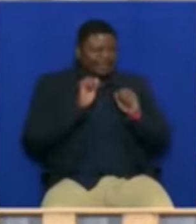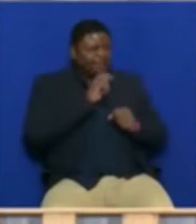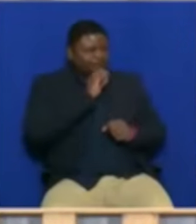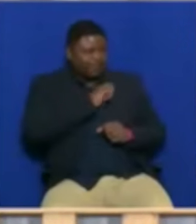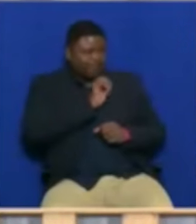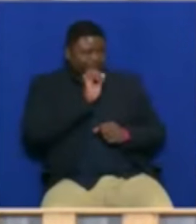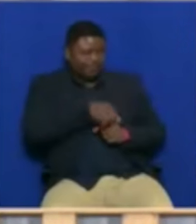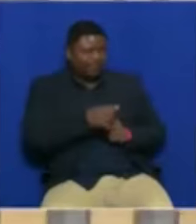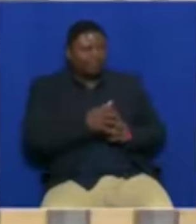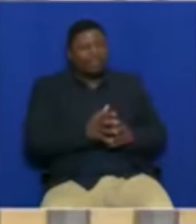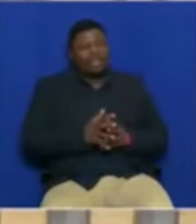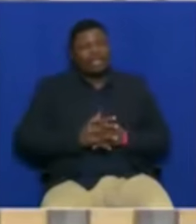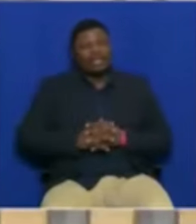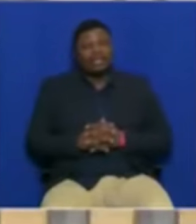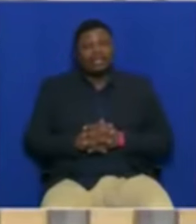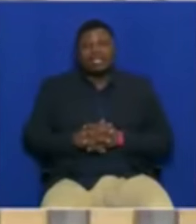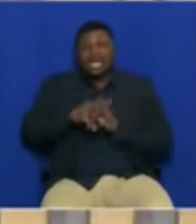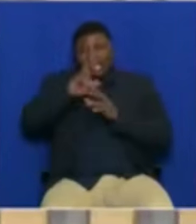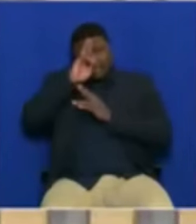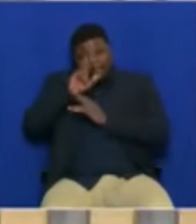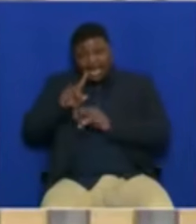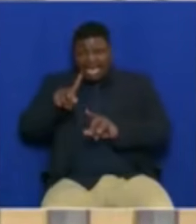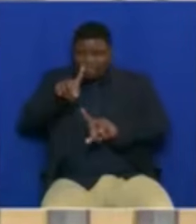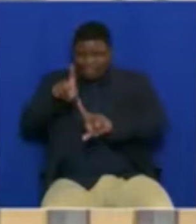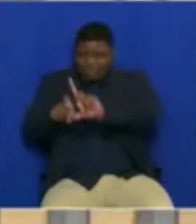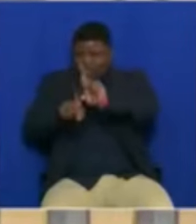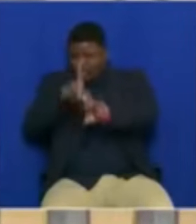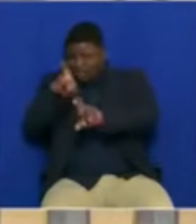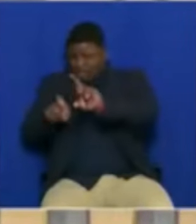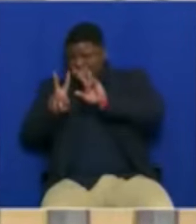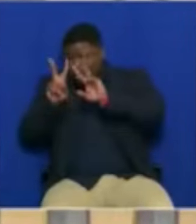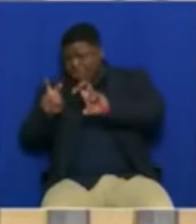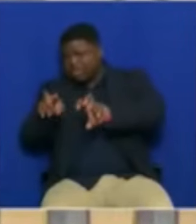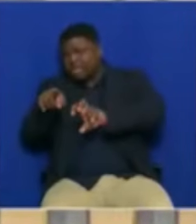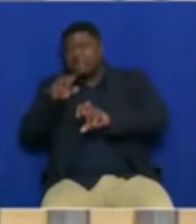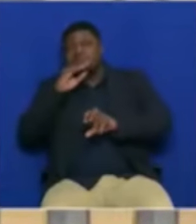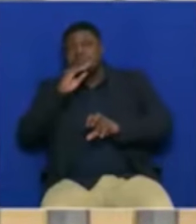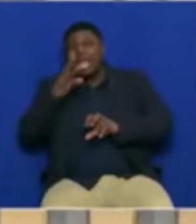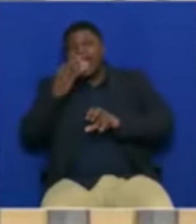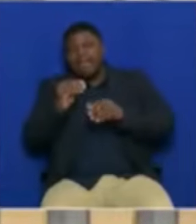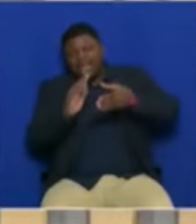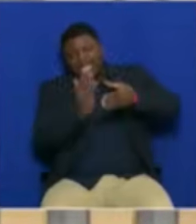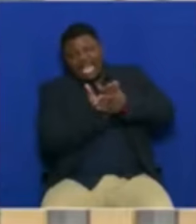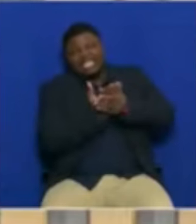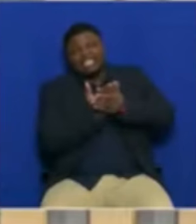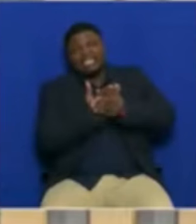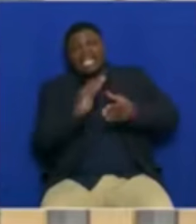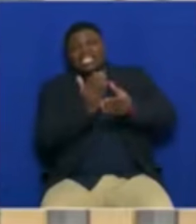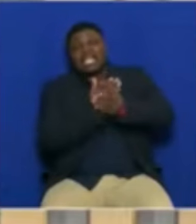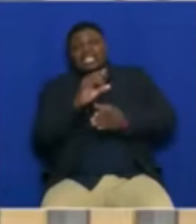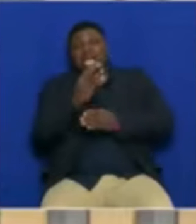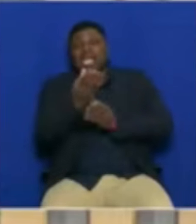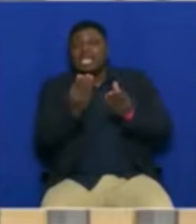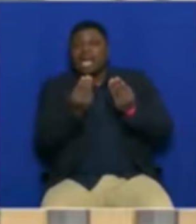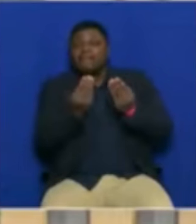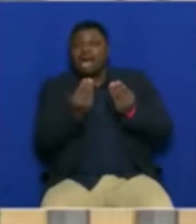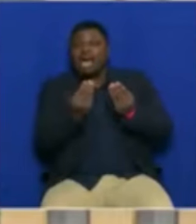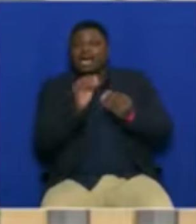inquiry doesn't have a CAS number. It will have a CIN, what we call it, a reference number. So whatever we do,